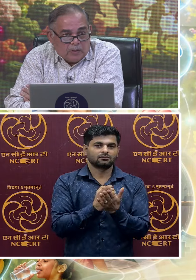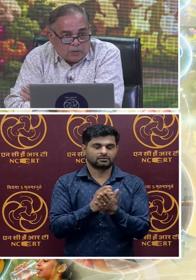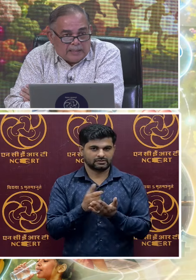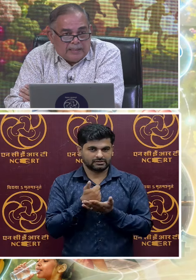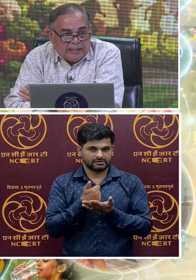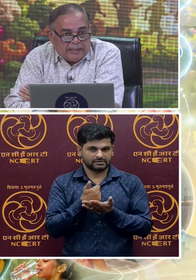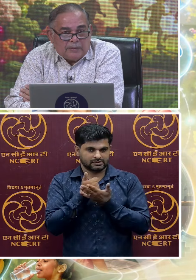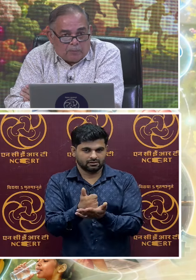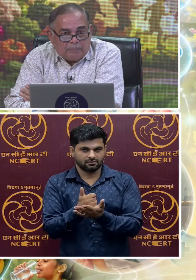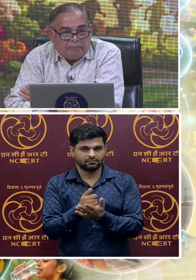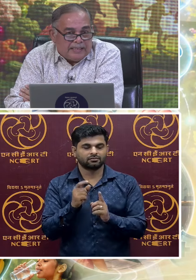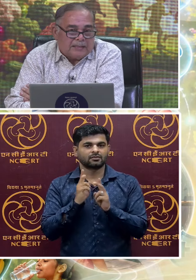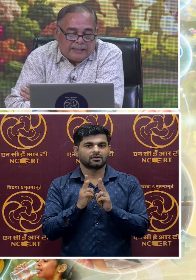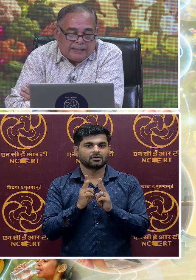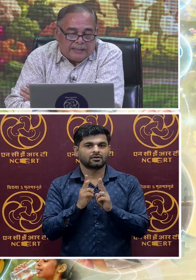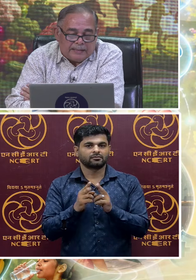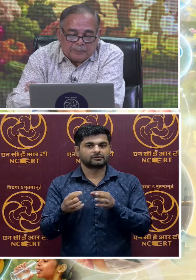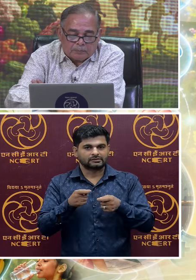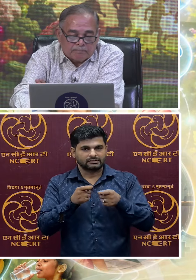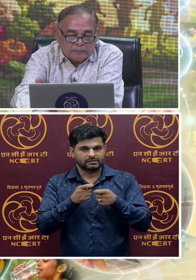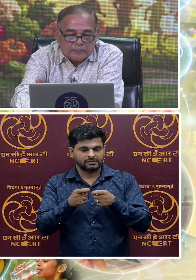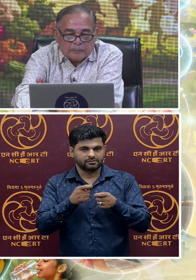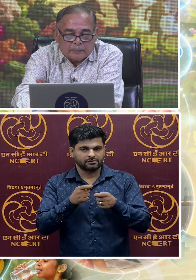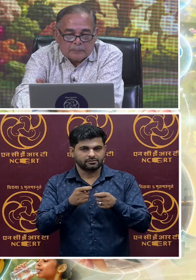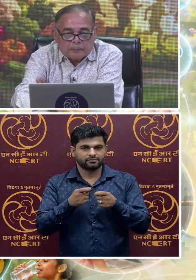help so that they get proper balanced diet.